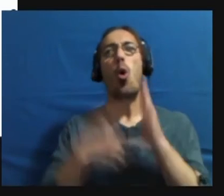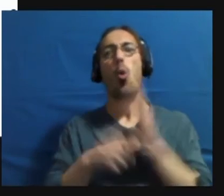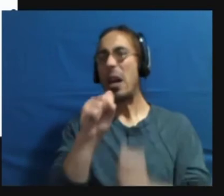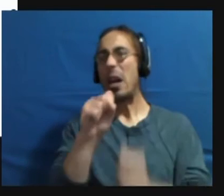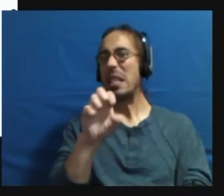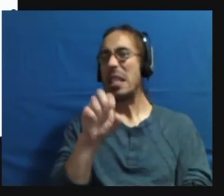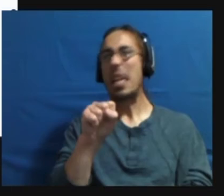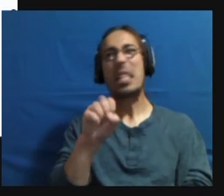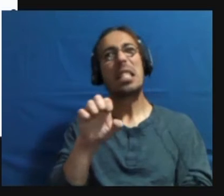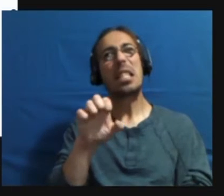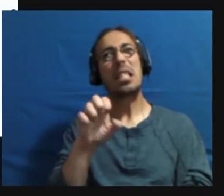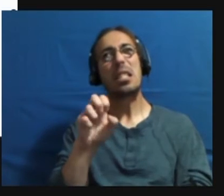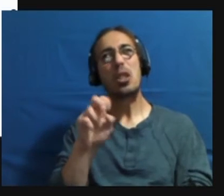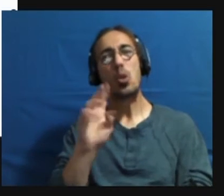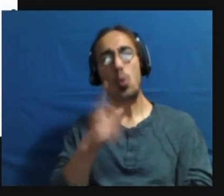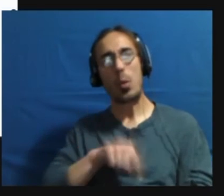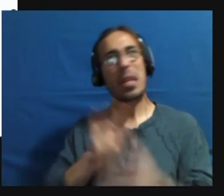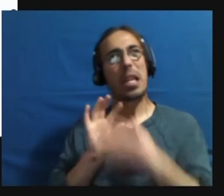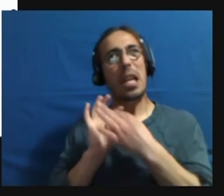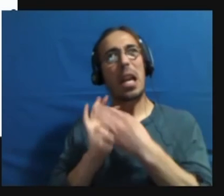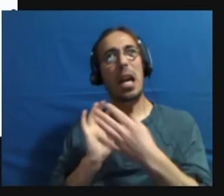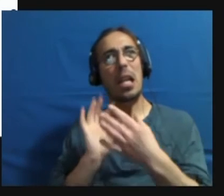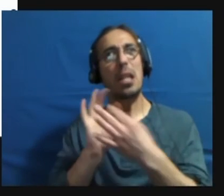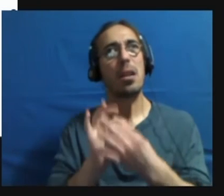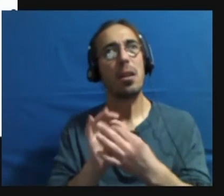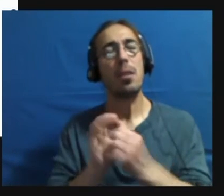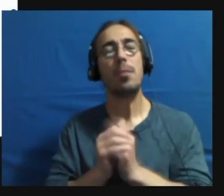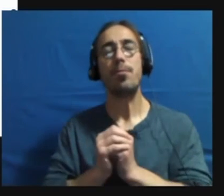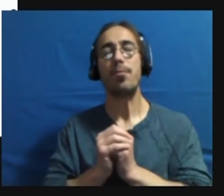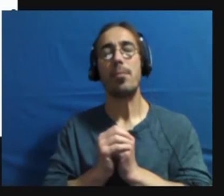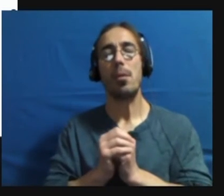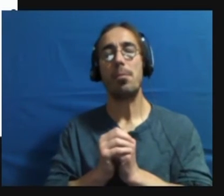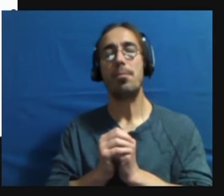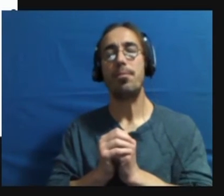to? Yeah, definitely. I was just at